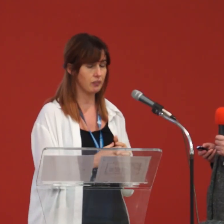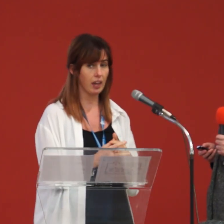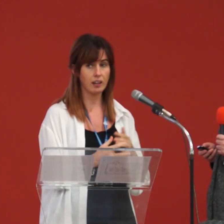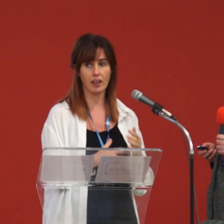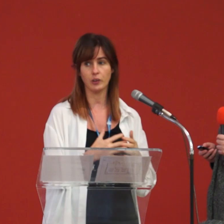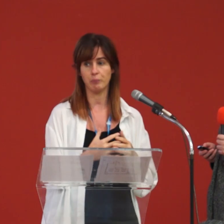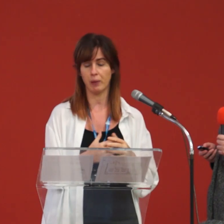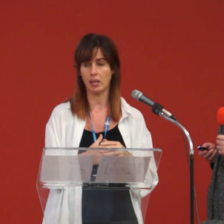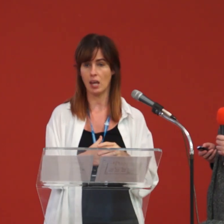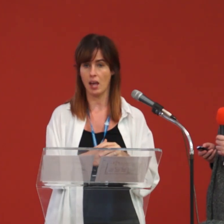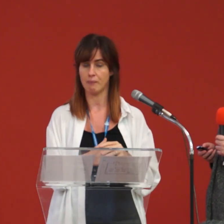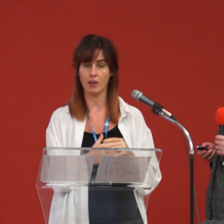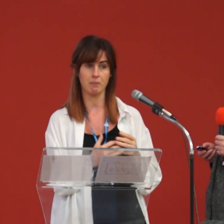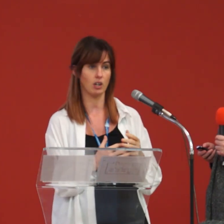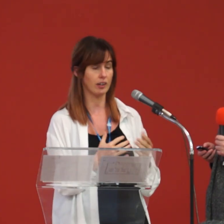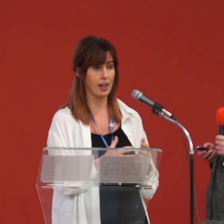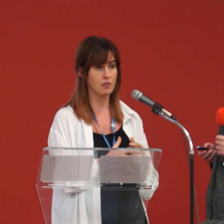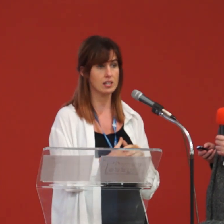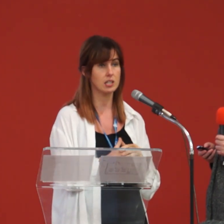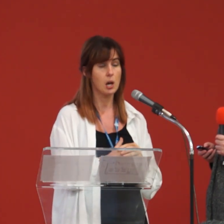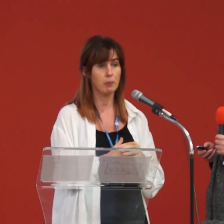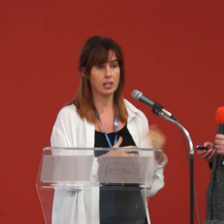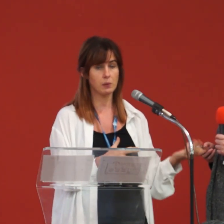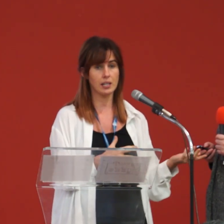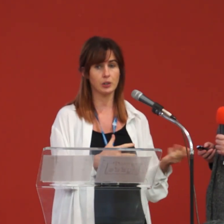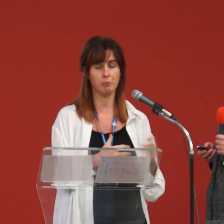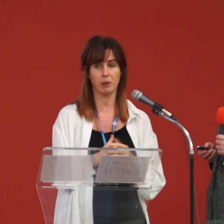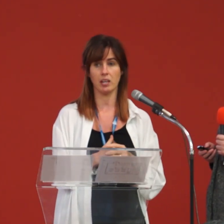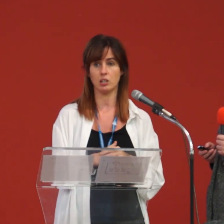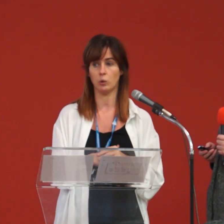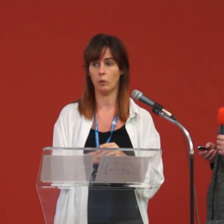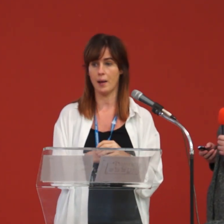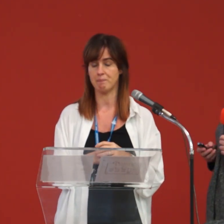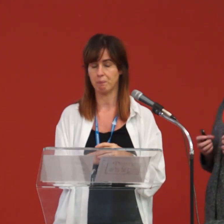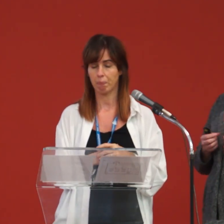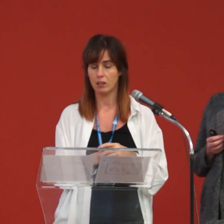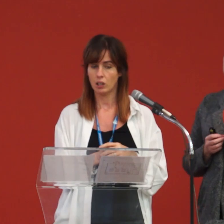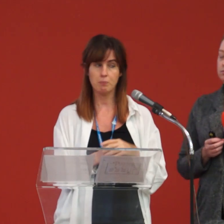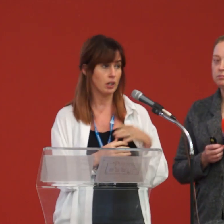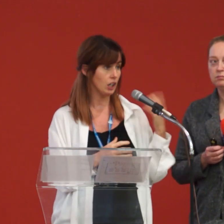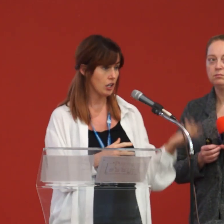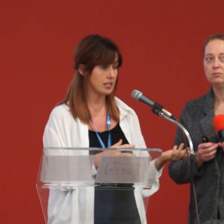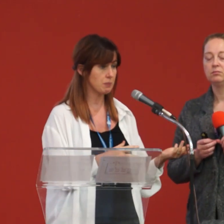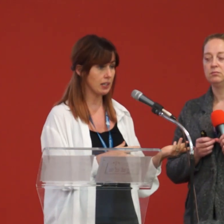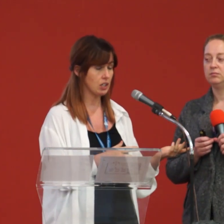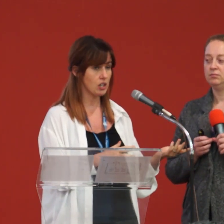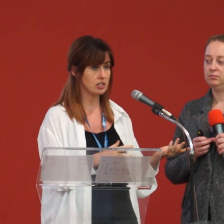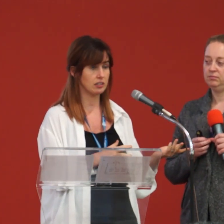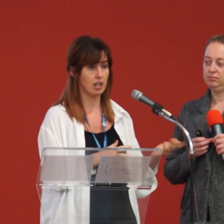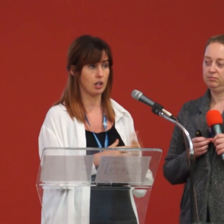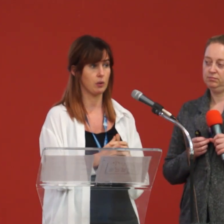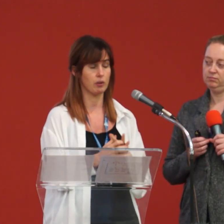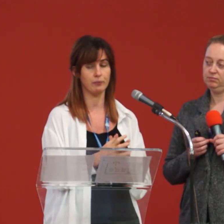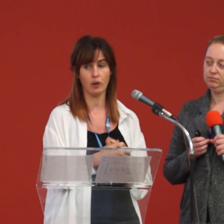be next of kin, that could be family or carers, but equally it could be, you know, community learning disability